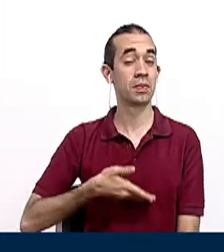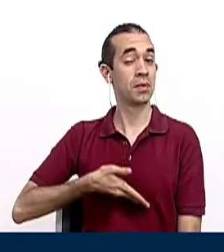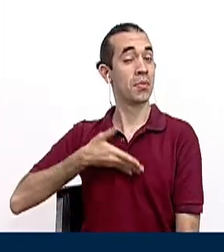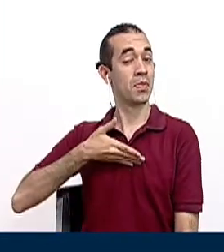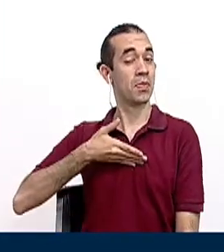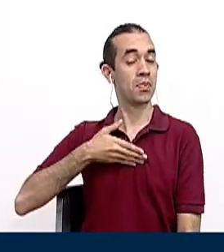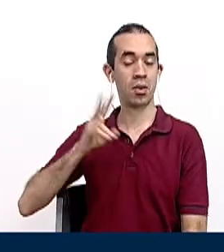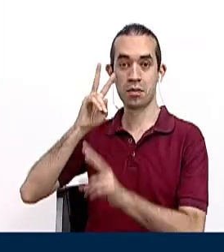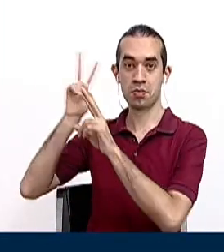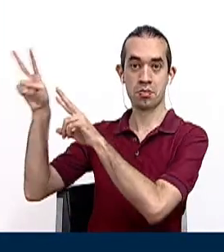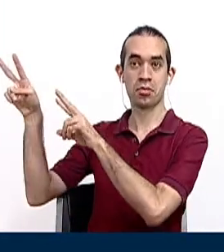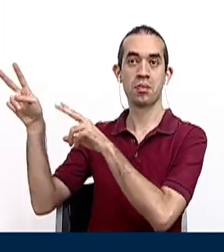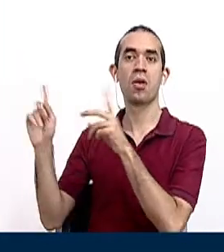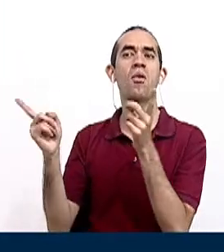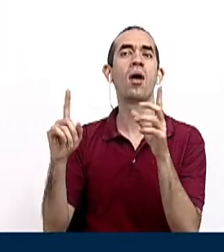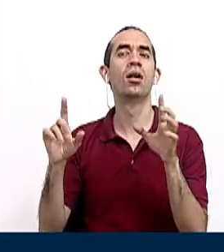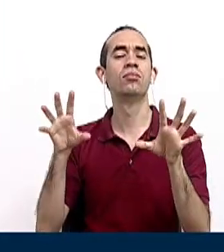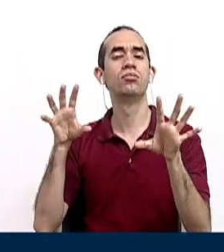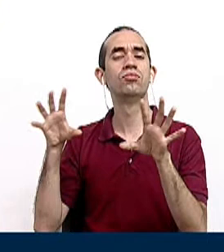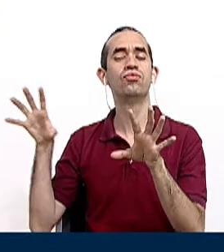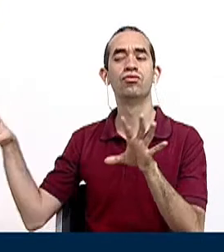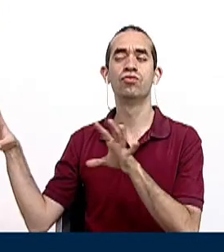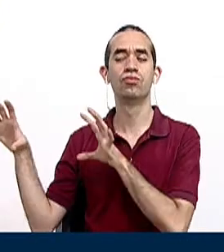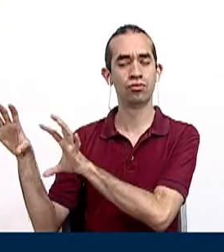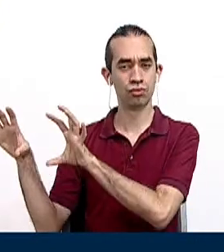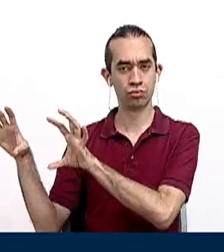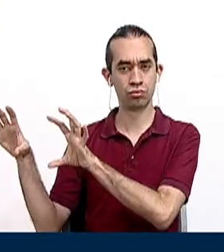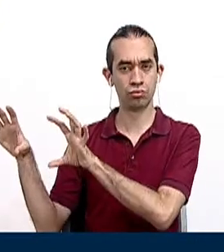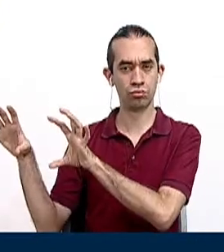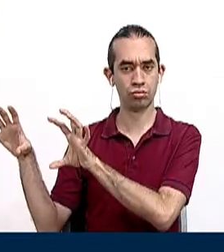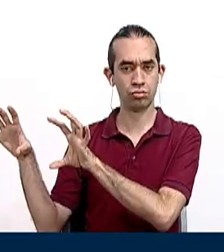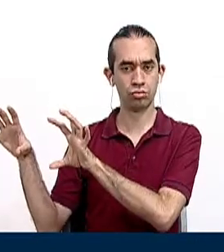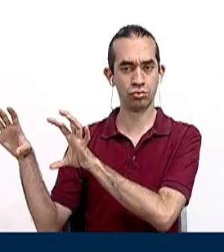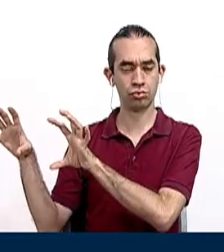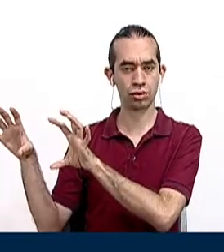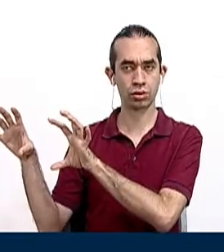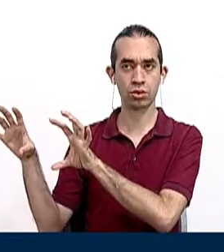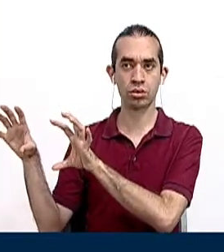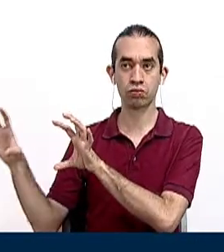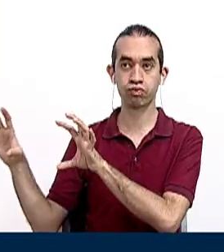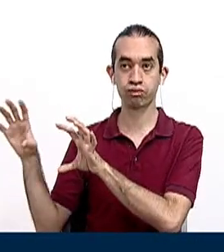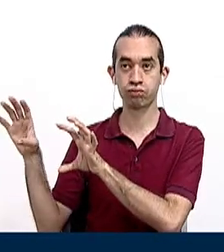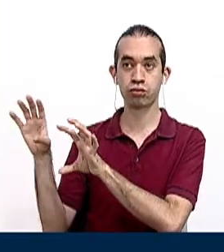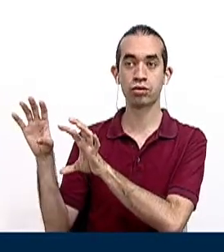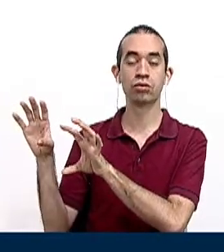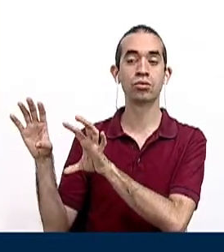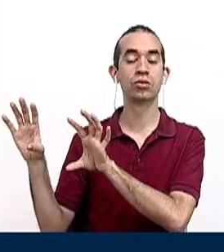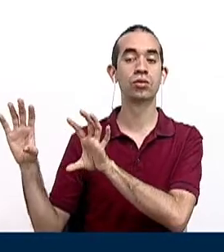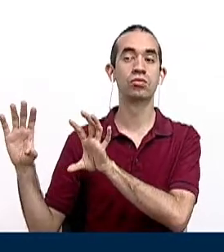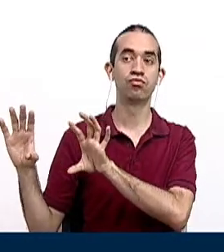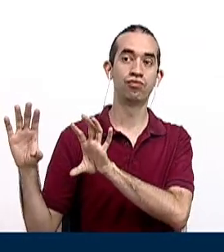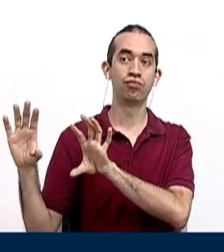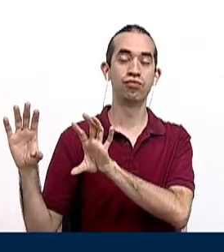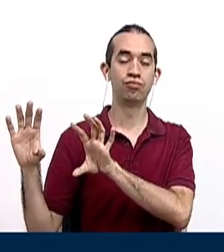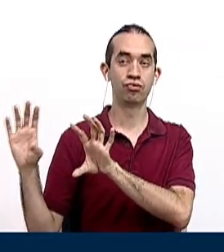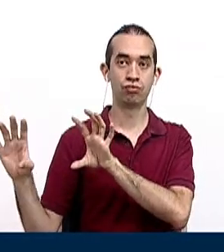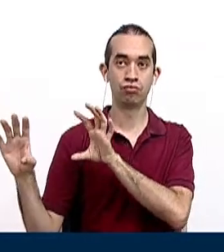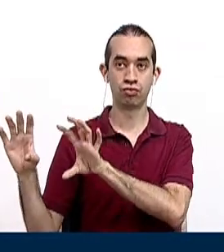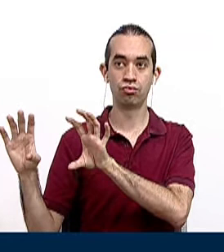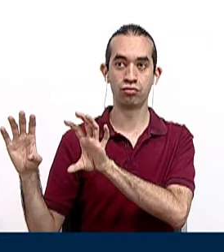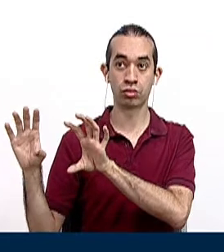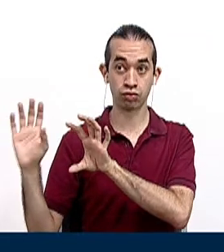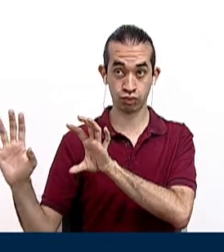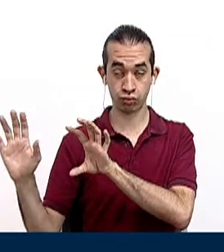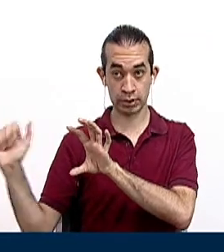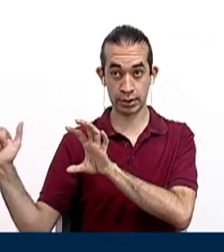proud. Which of these two pictures shows proud? Which one represents the word? It's